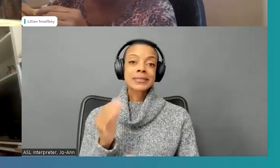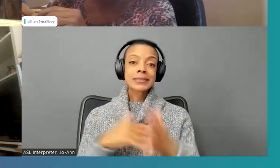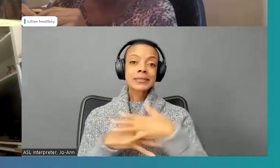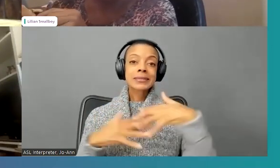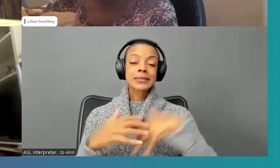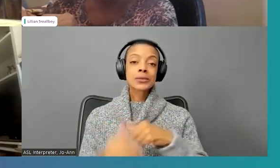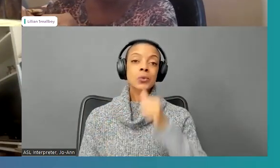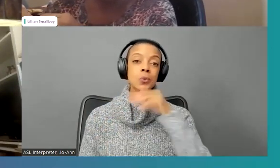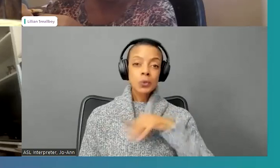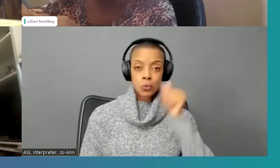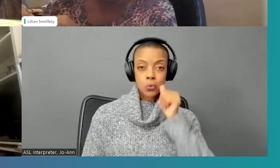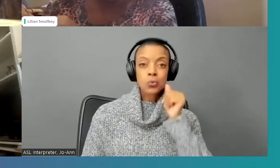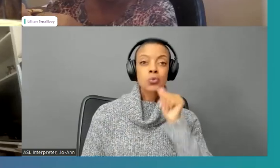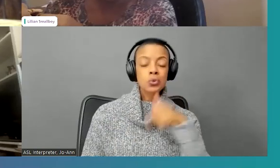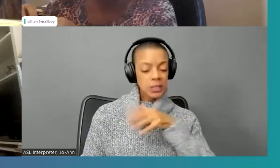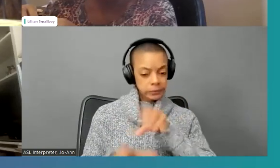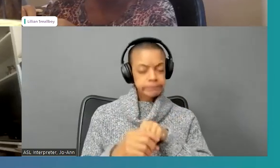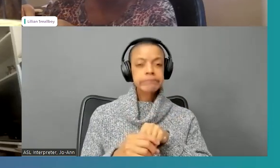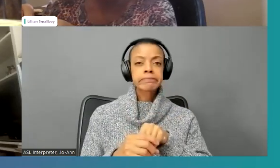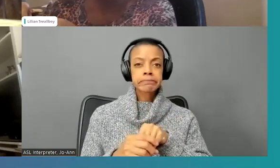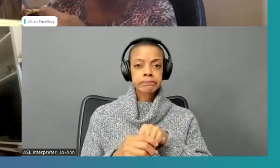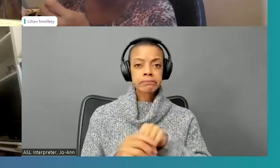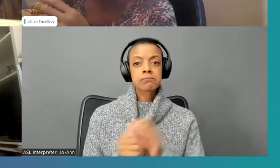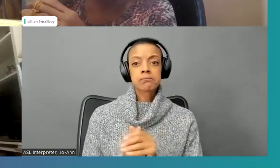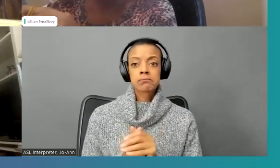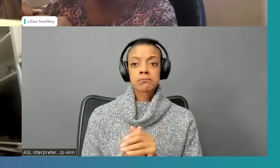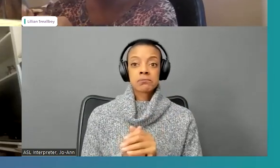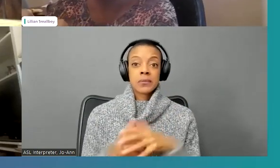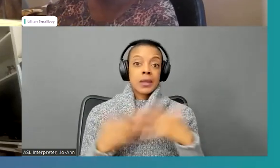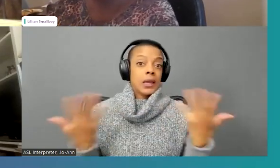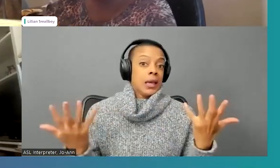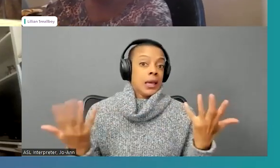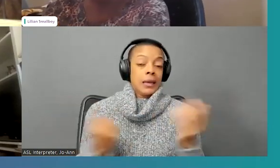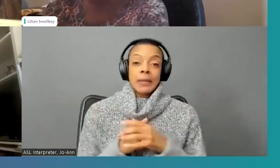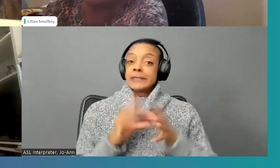And I just, I don't know, I just talk a lot